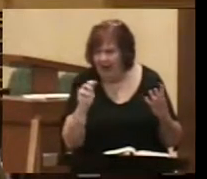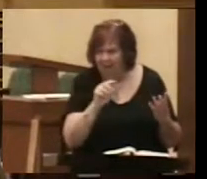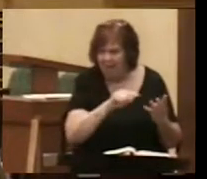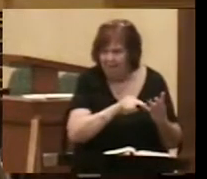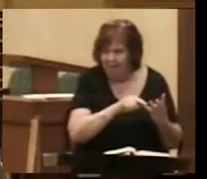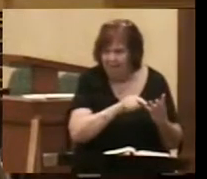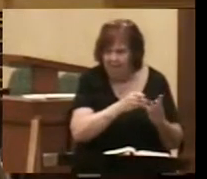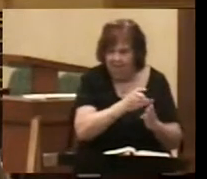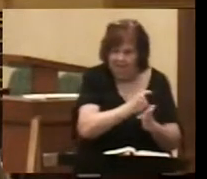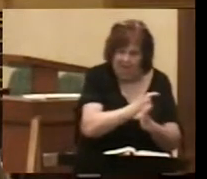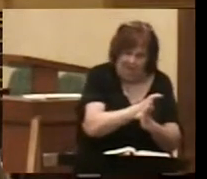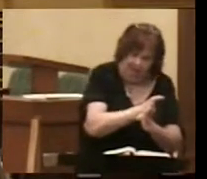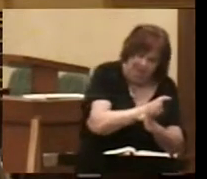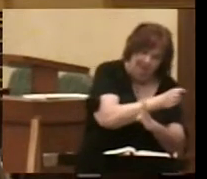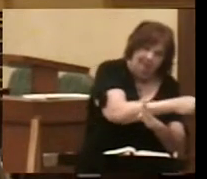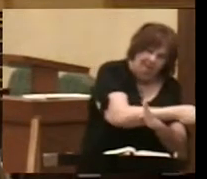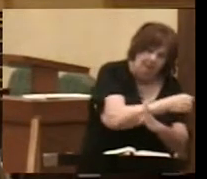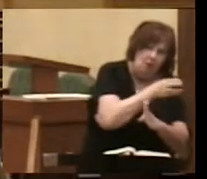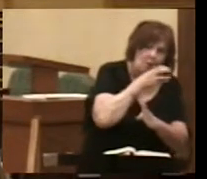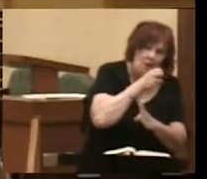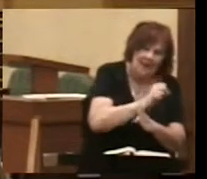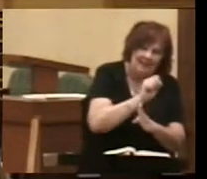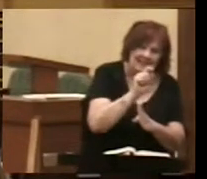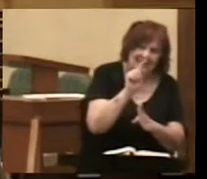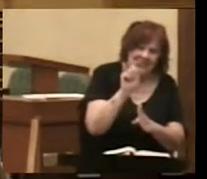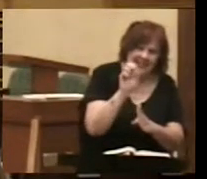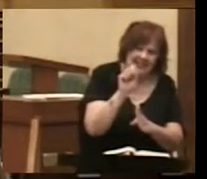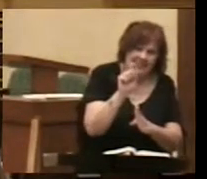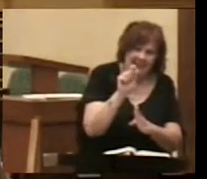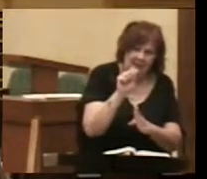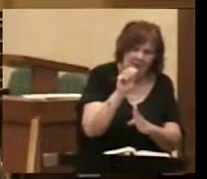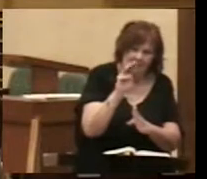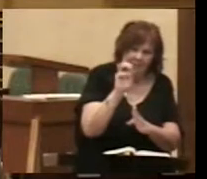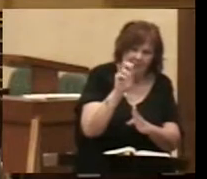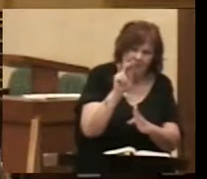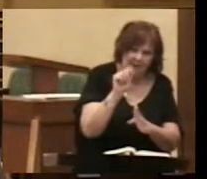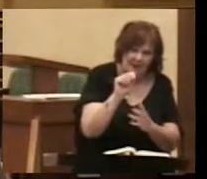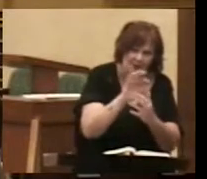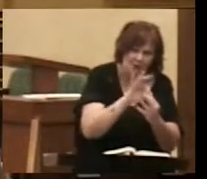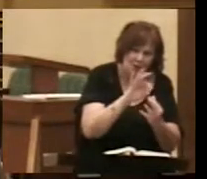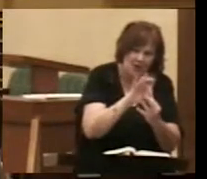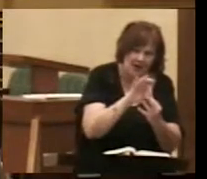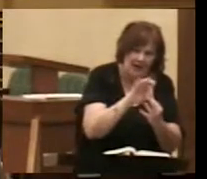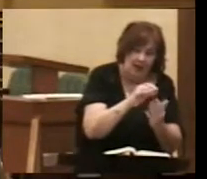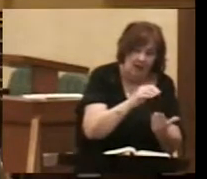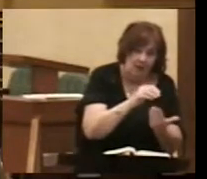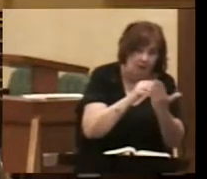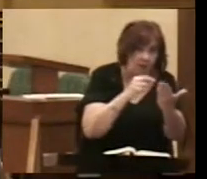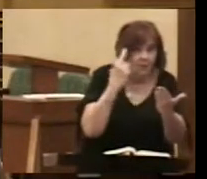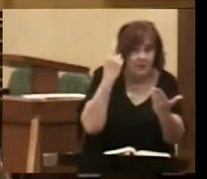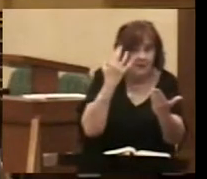all lifted up for one reason. They are lifted up for their faith.